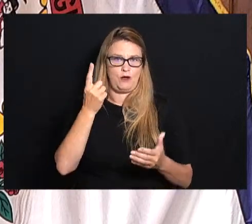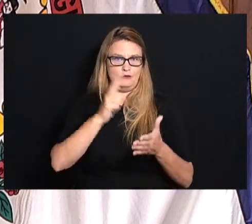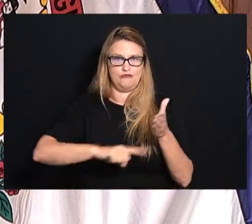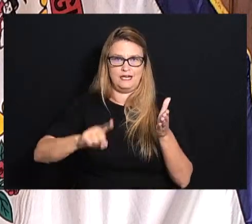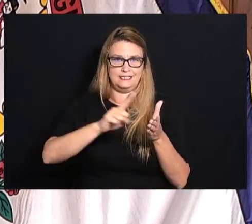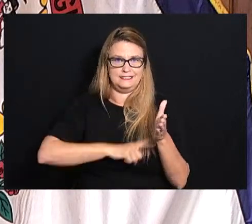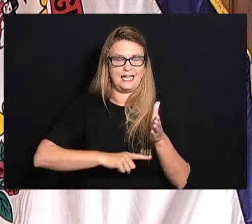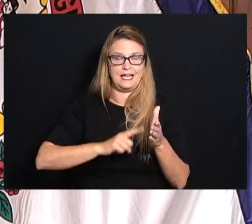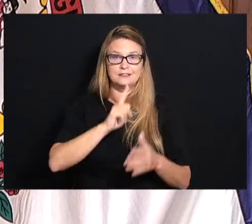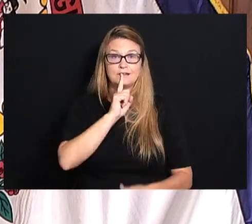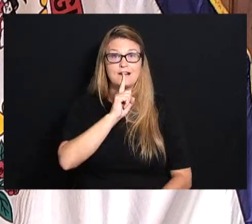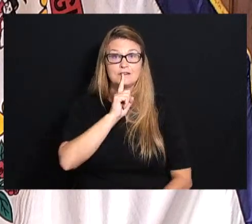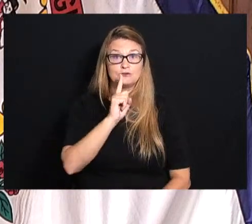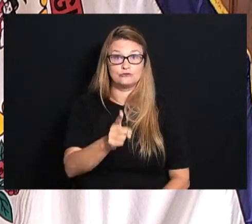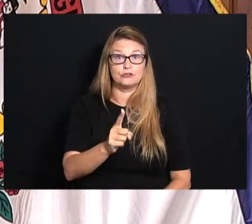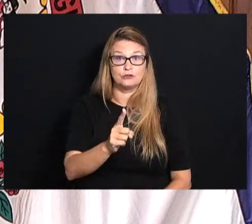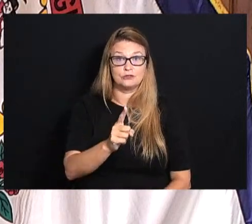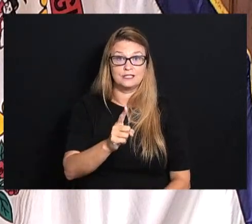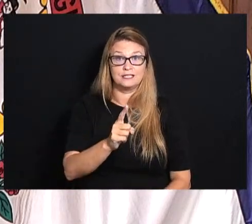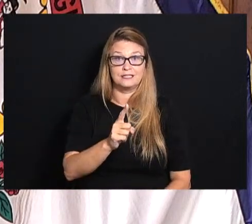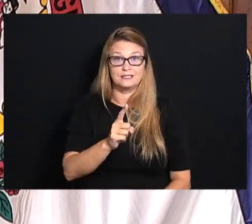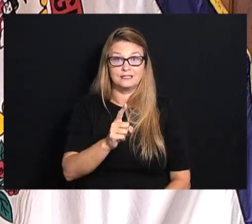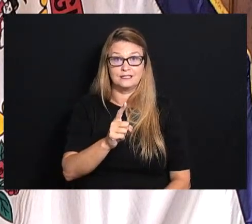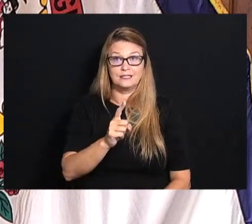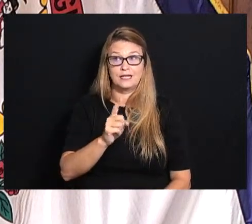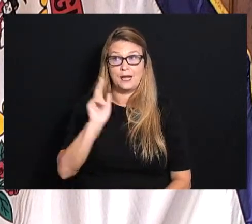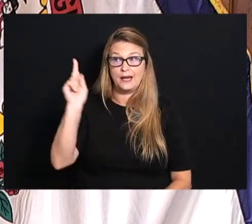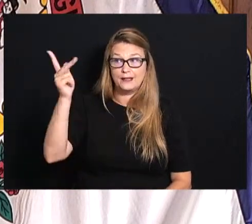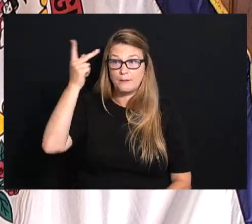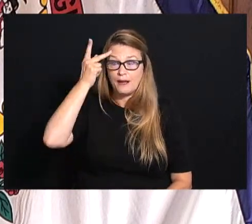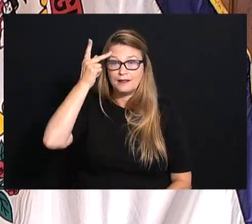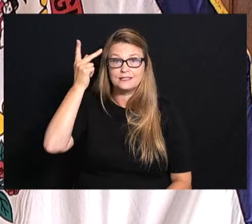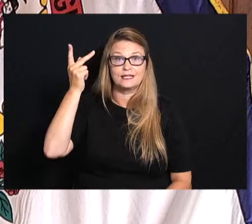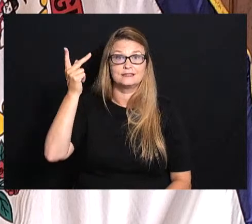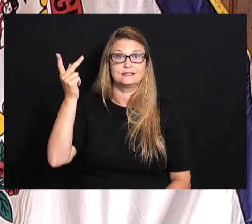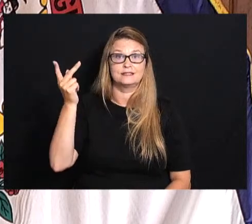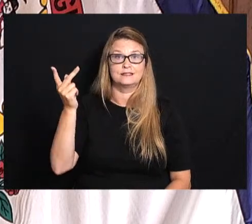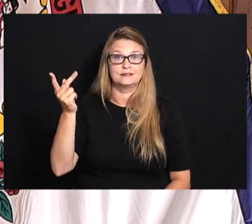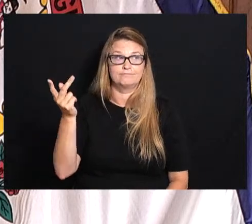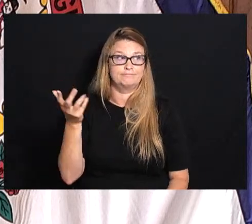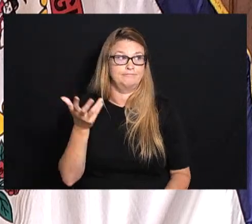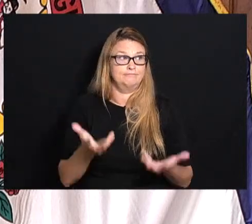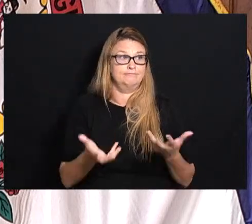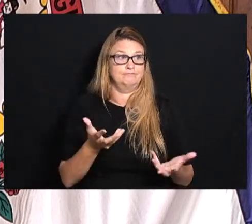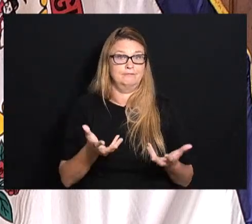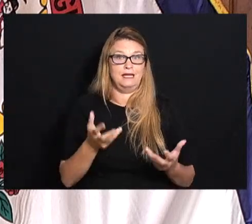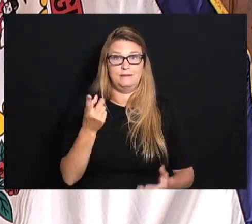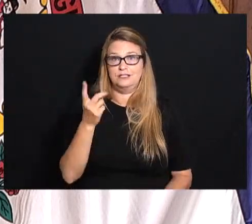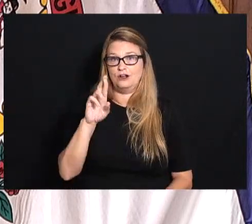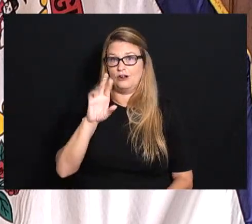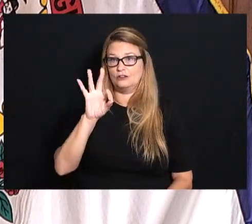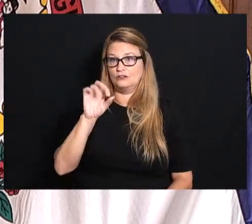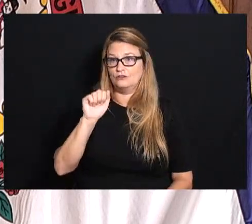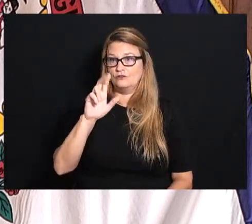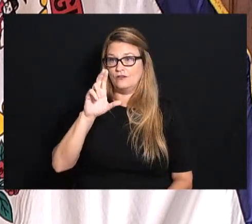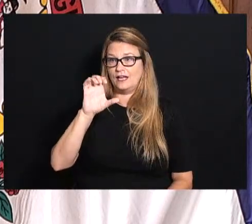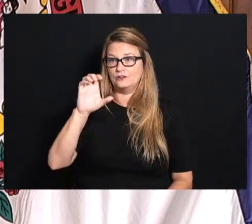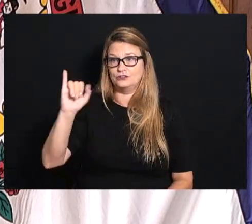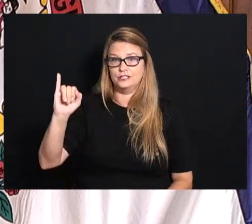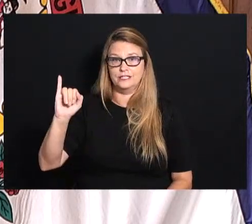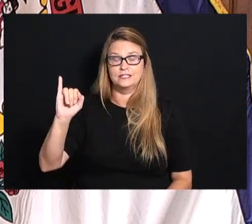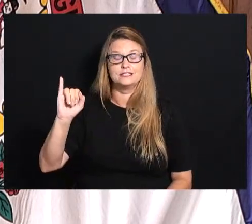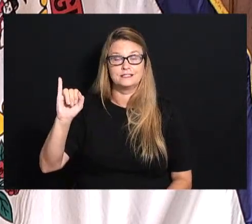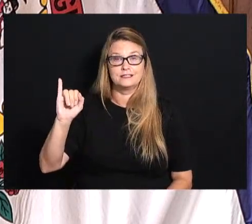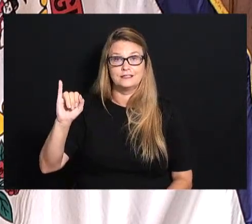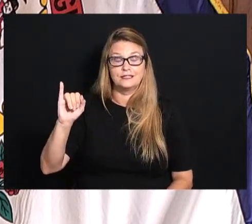that are truly not playing politics and not, and I don't know Dr. Fauci at all, that